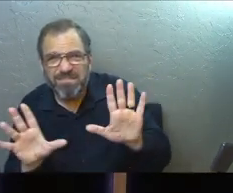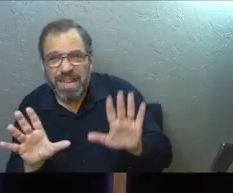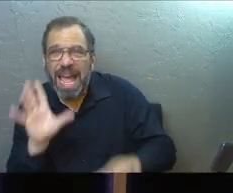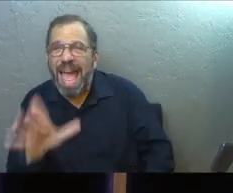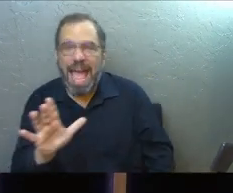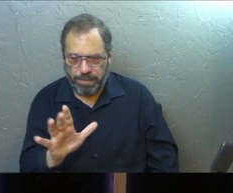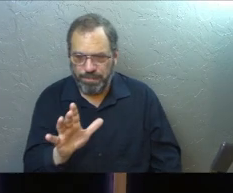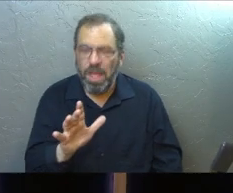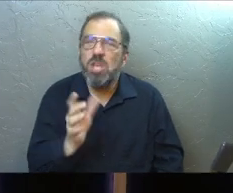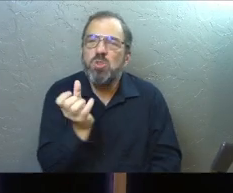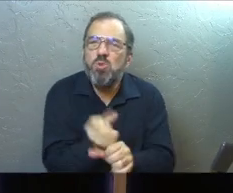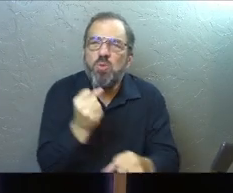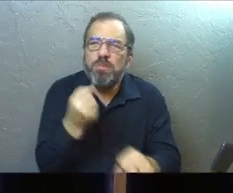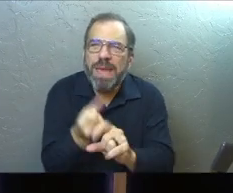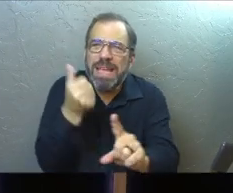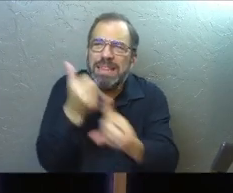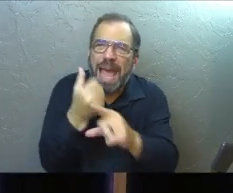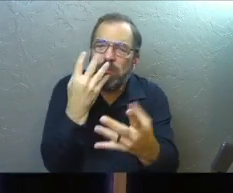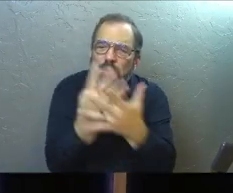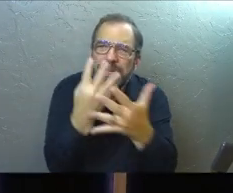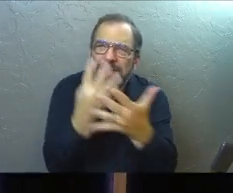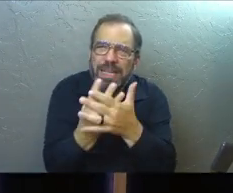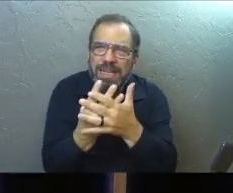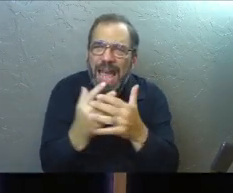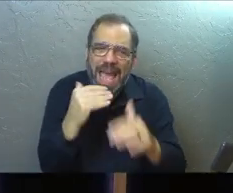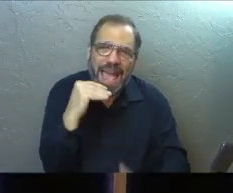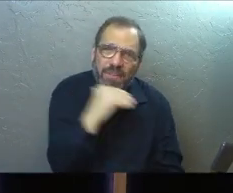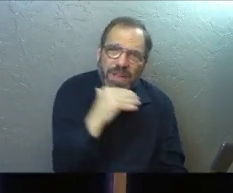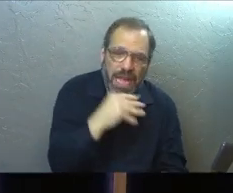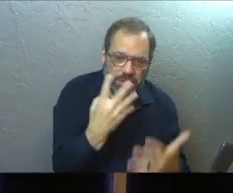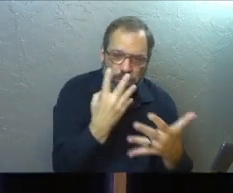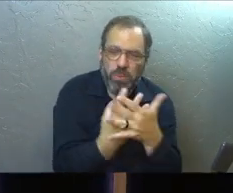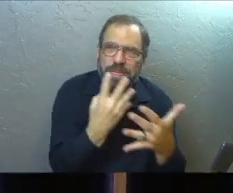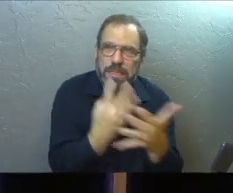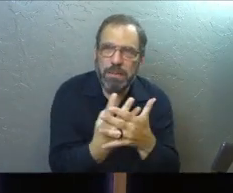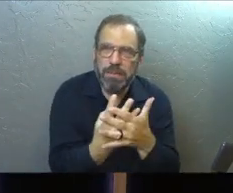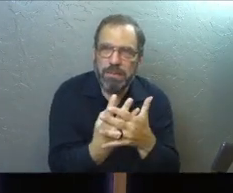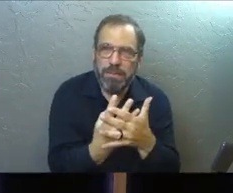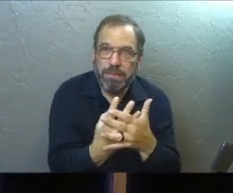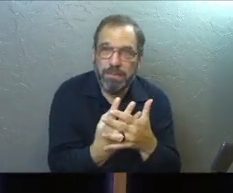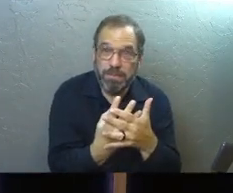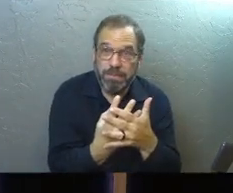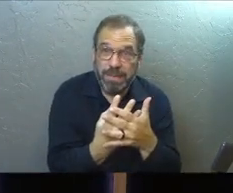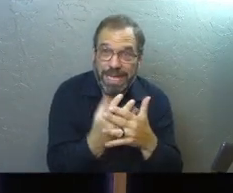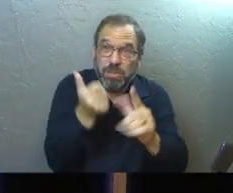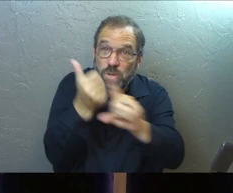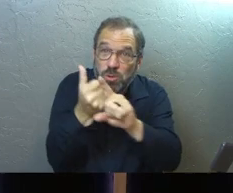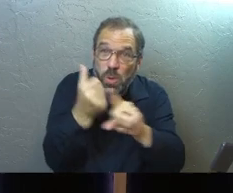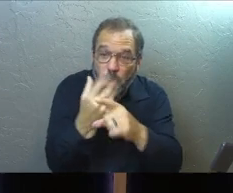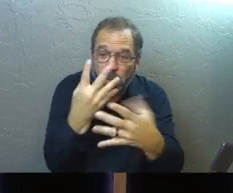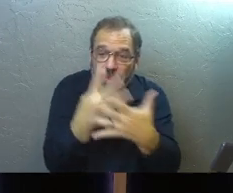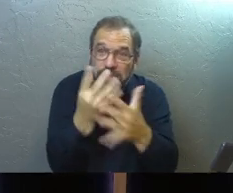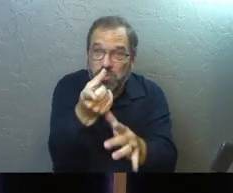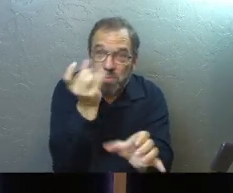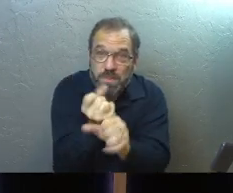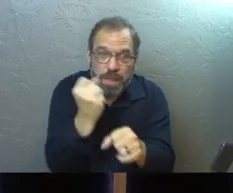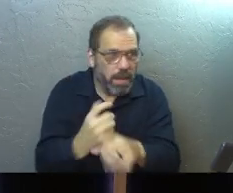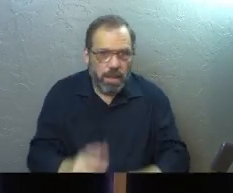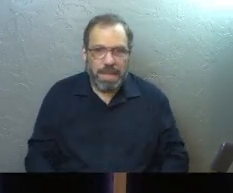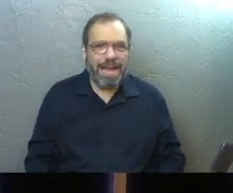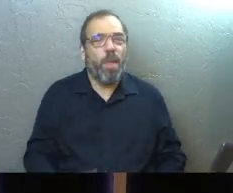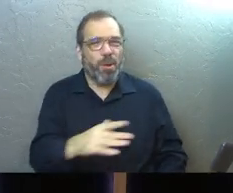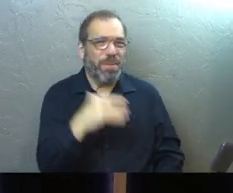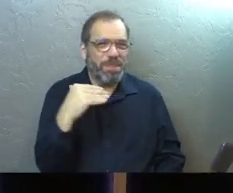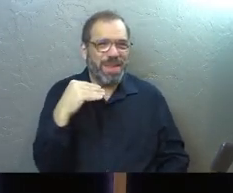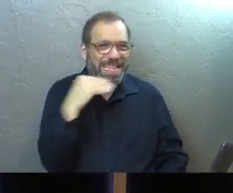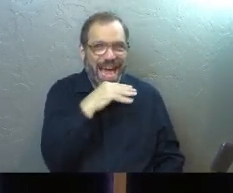it's a self-made prison. You've built it around yourself. Every lie is a prison that you build around yourself. It's weird. It's like you